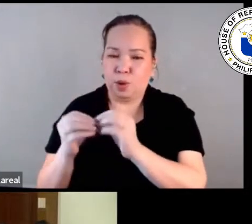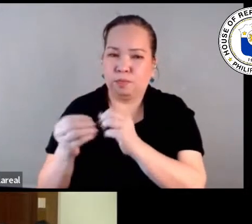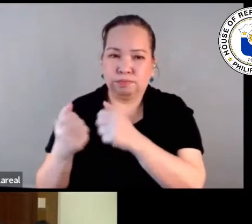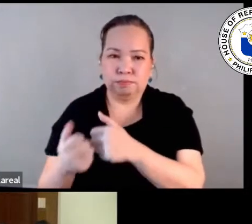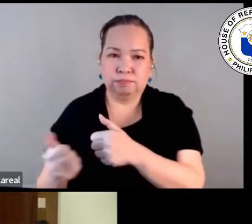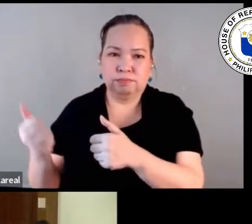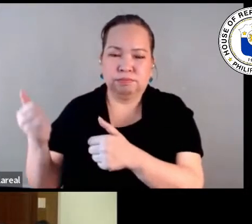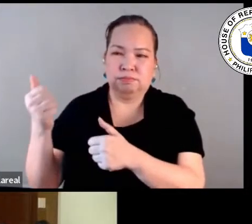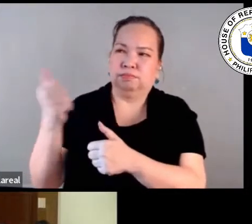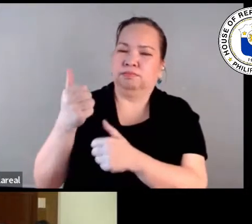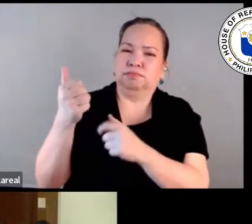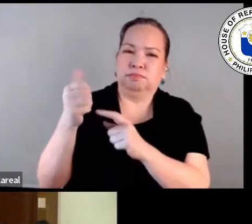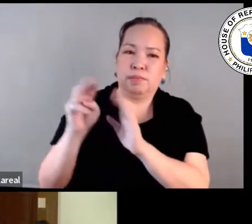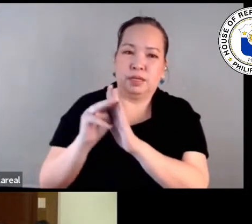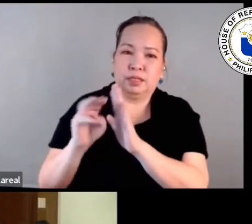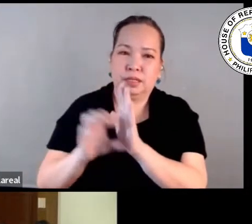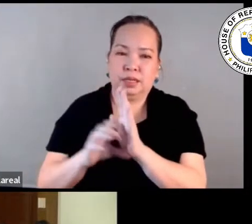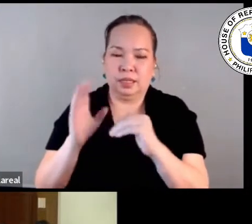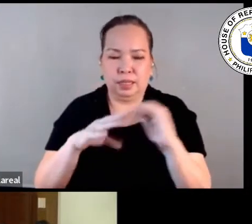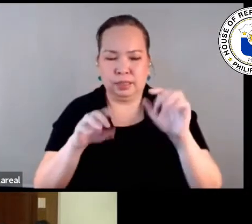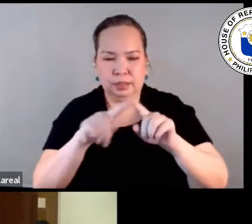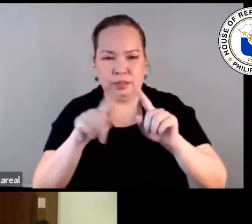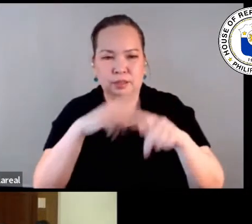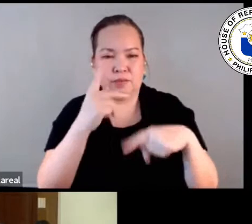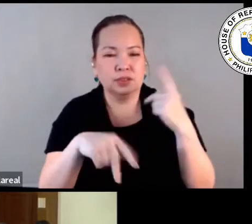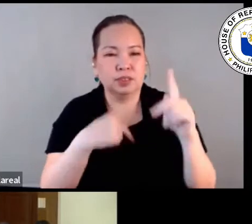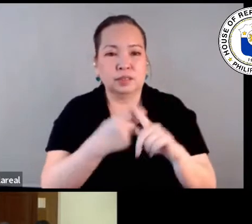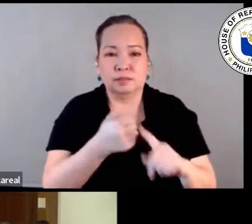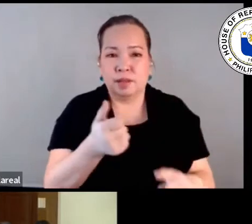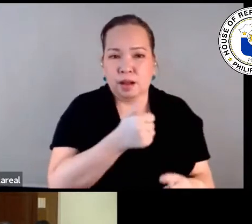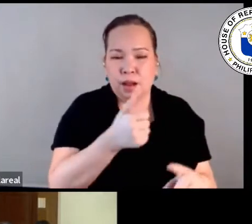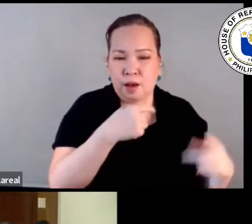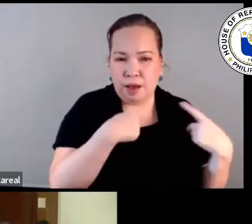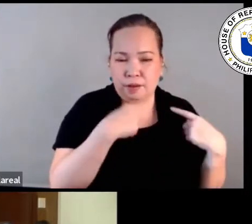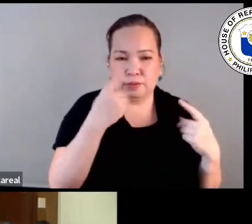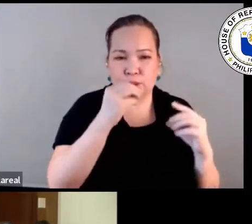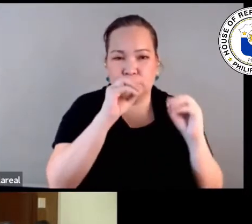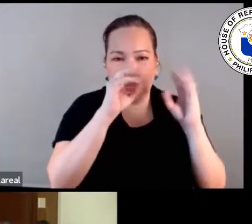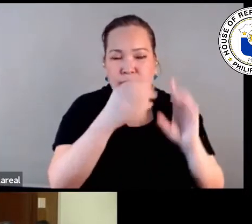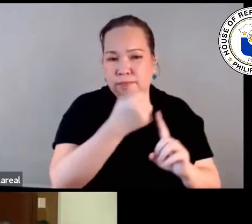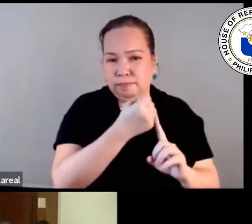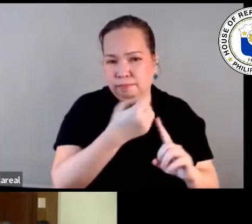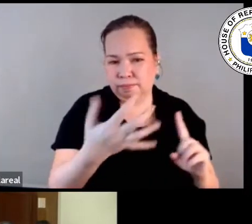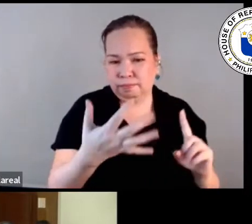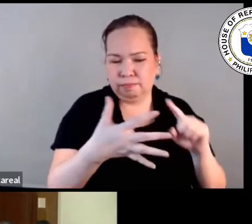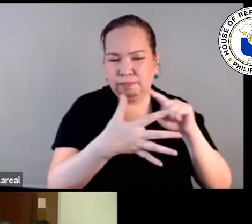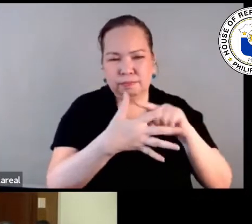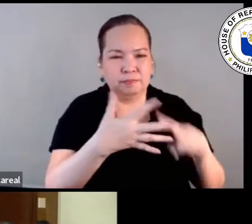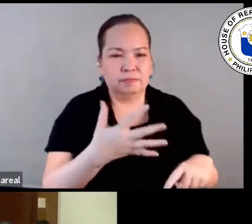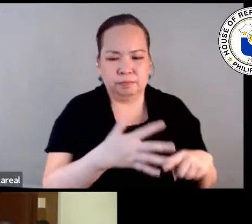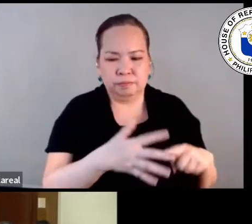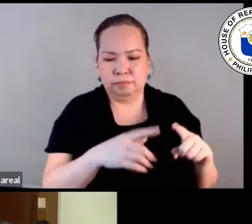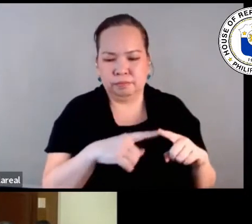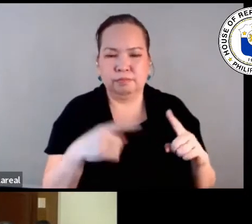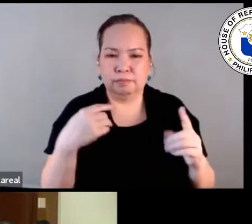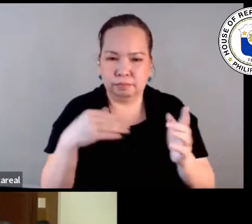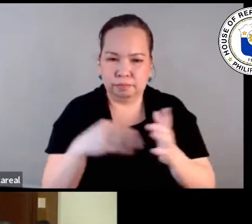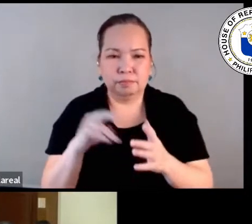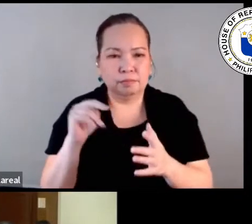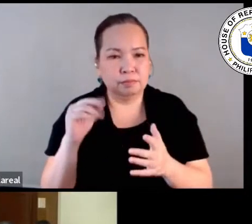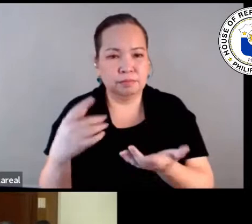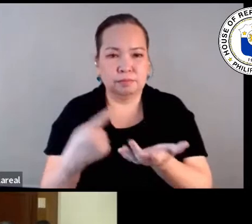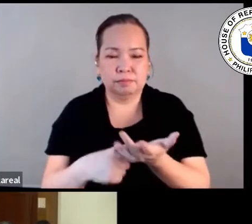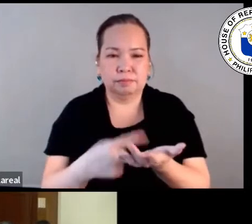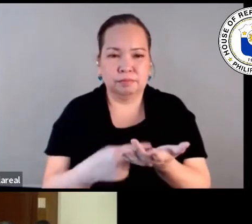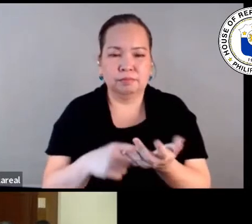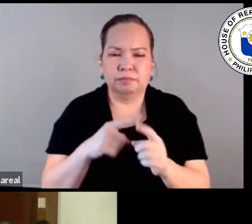kaysa doon sa ibang mga allowances, no, na sinasabi. And of course, no, this is another discussion po siguro, no.